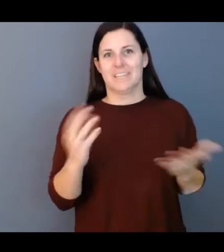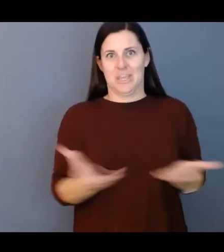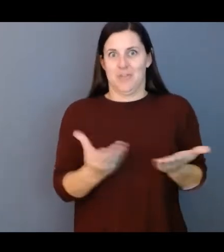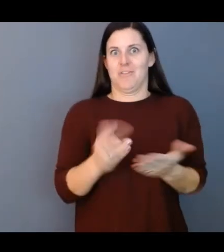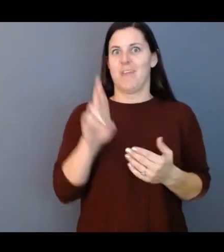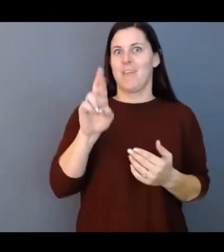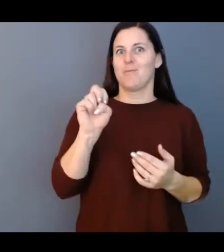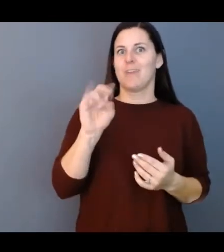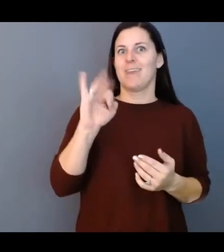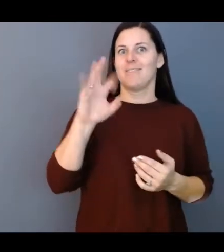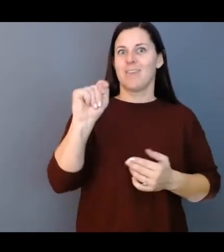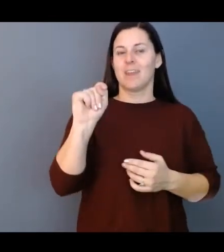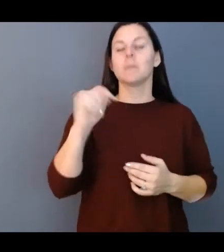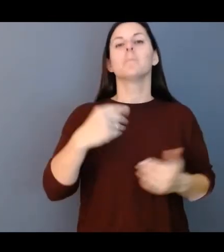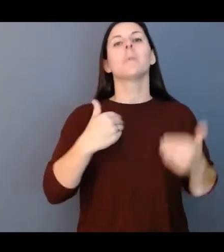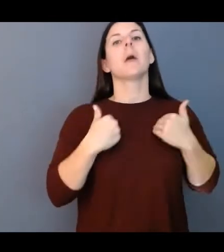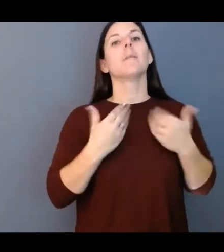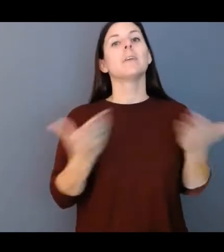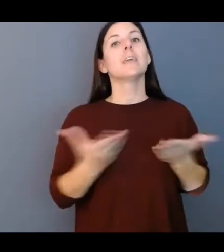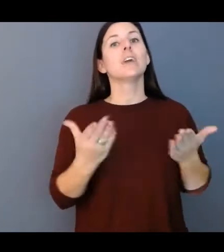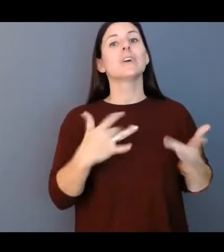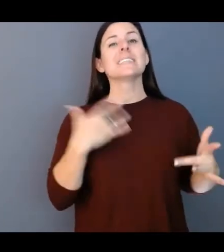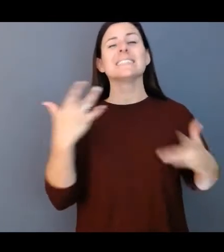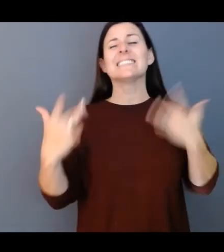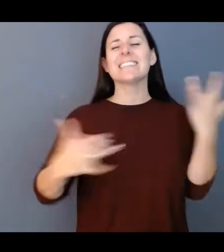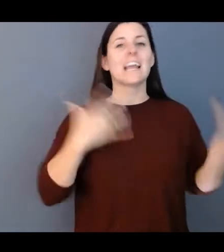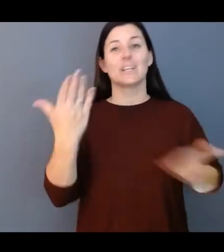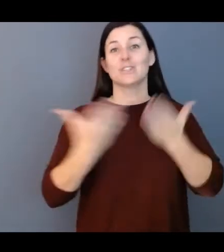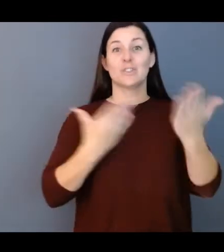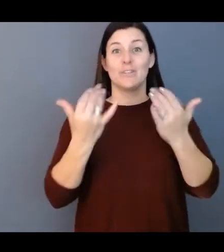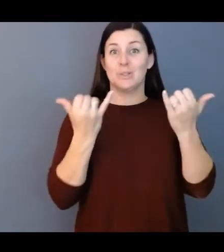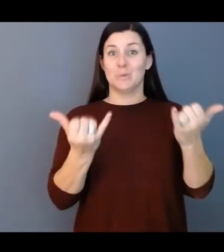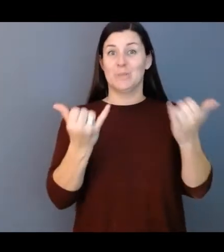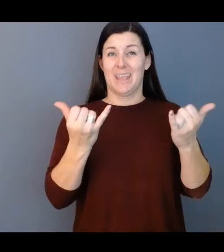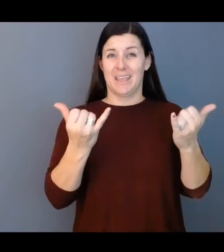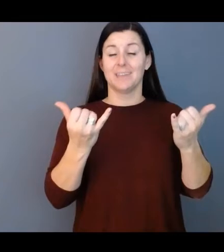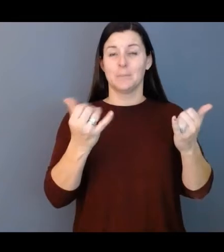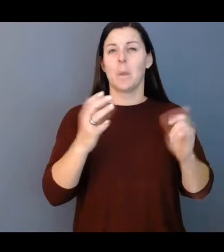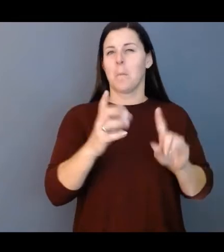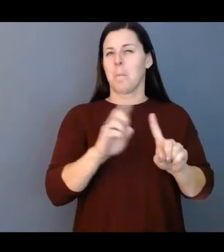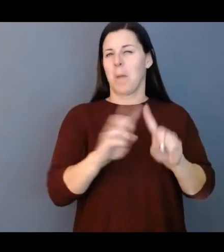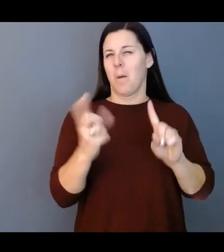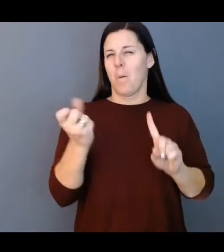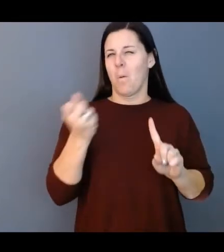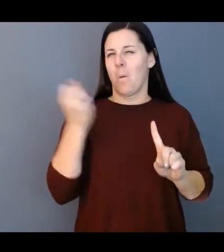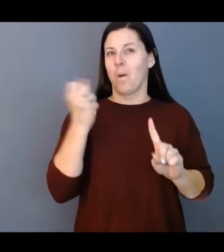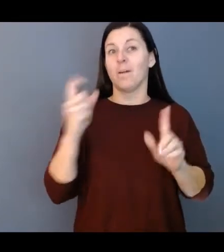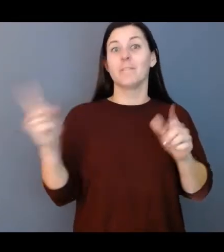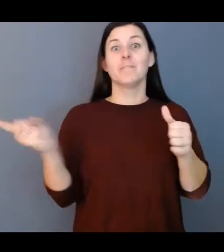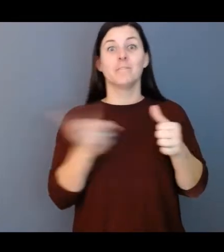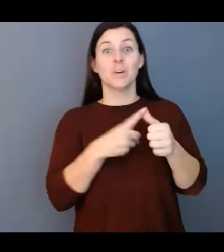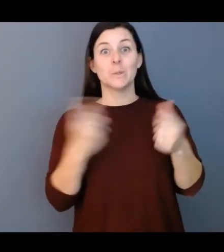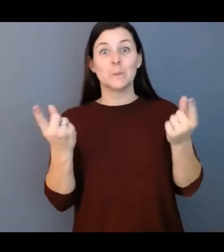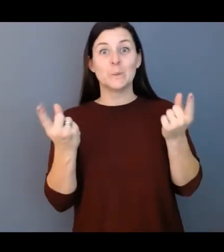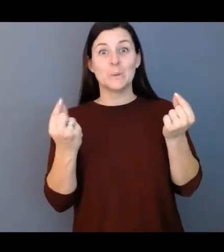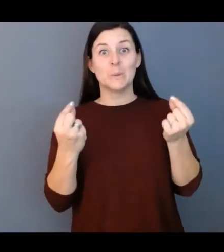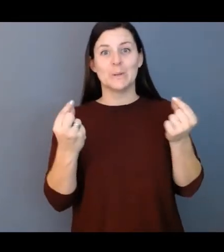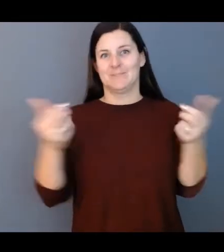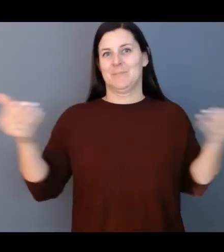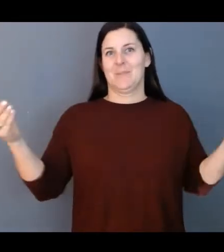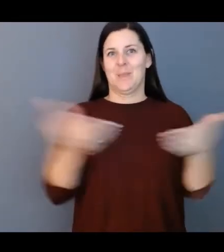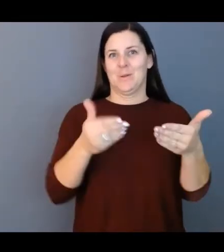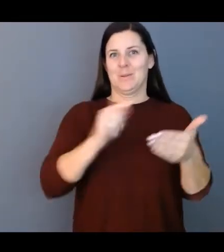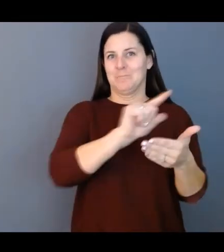at reInvent. I have here a very exciting service that I want to discuss. But before we jump into